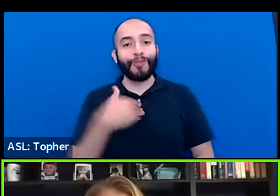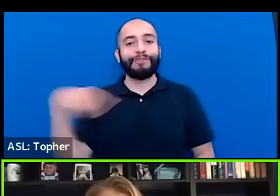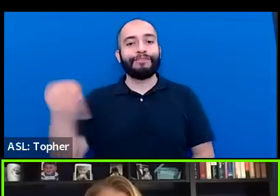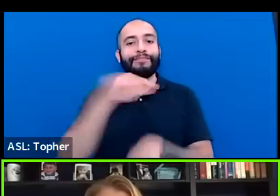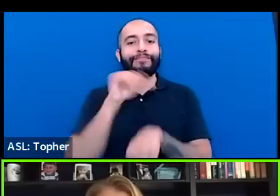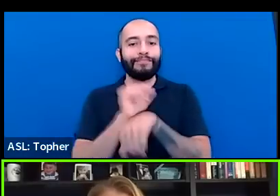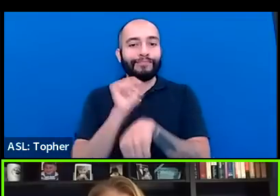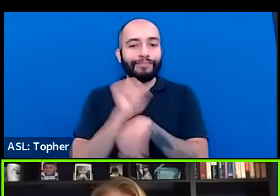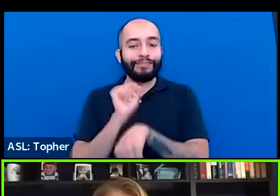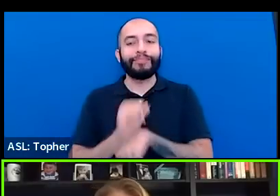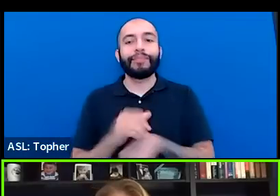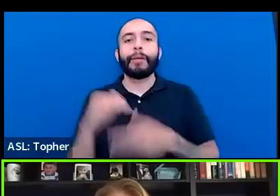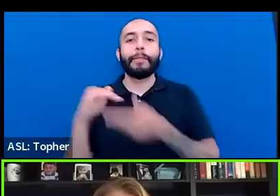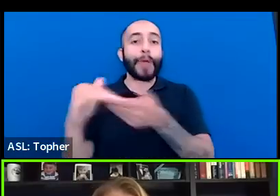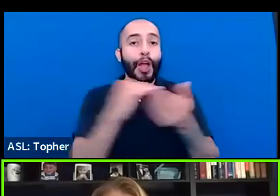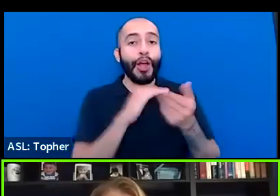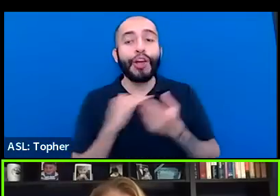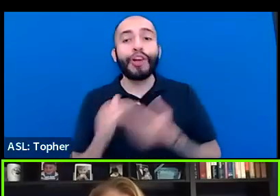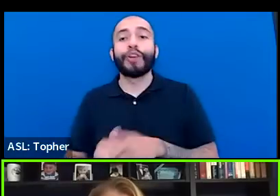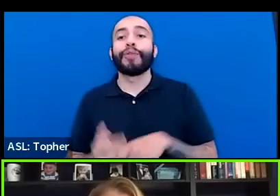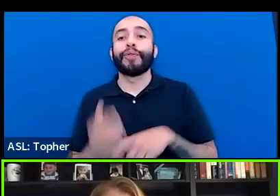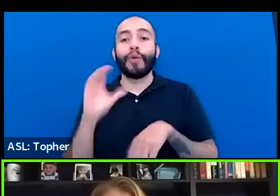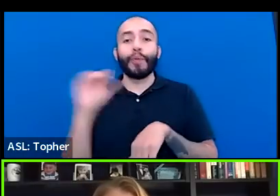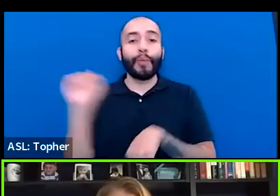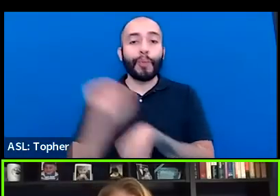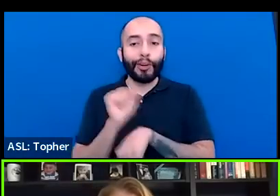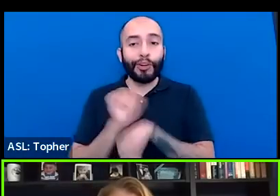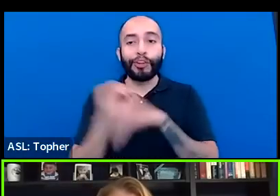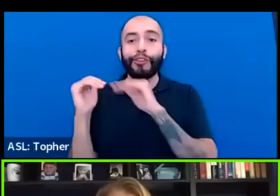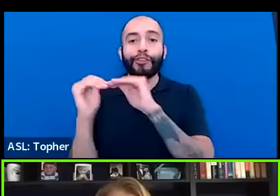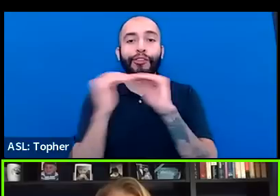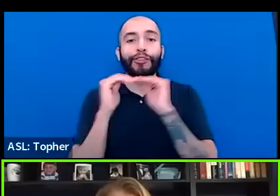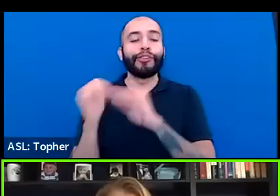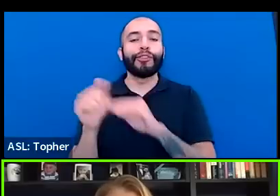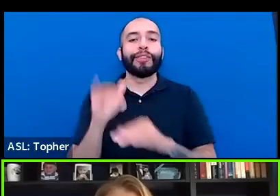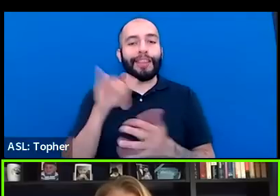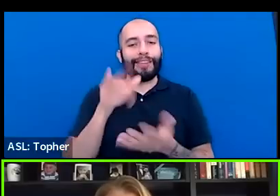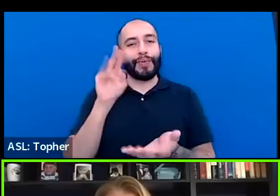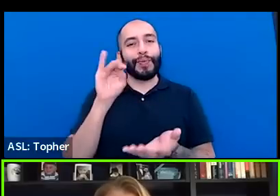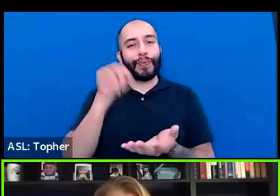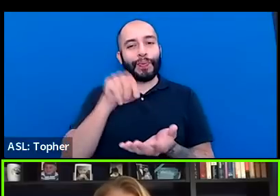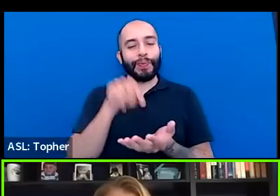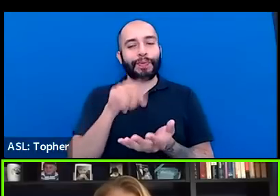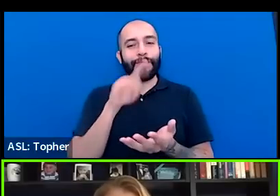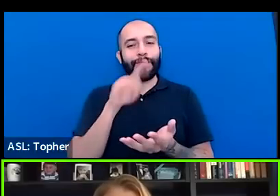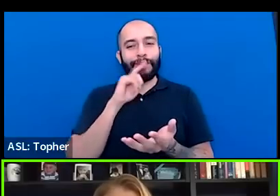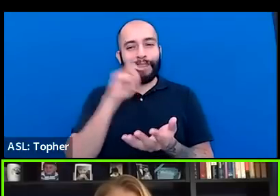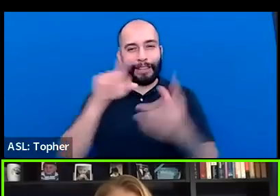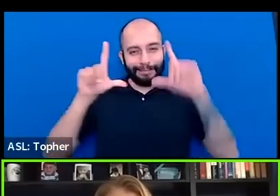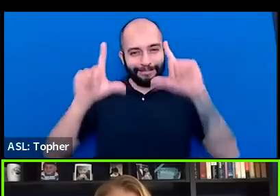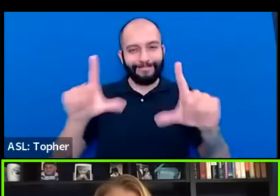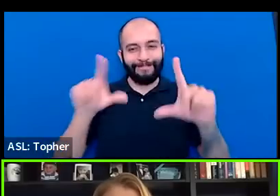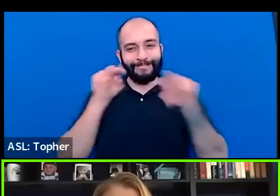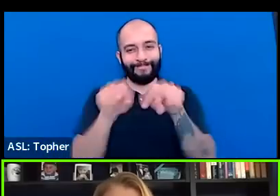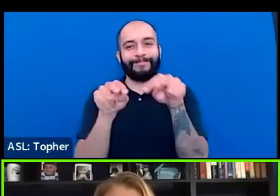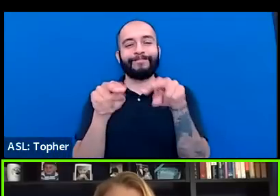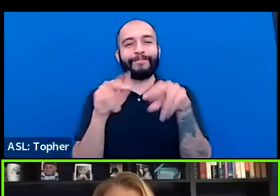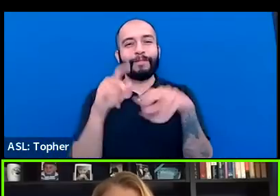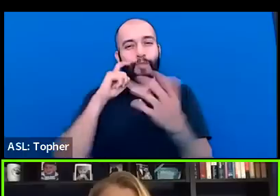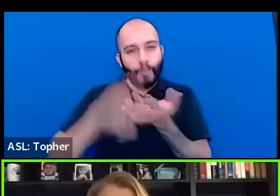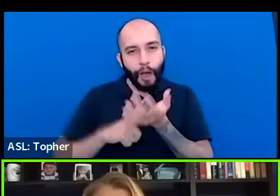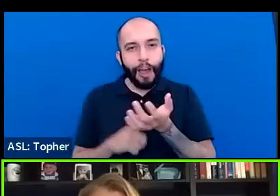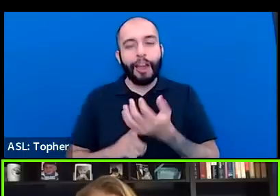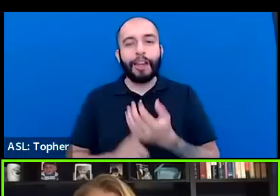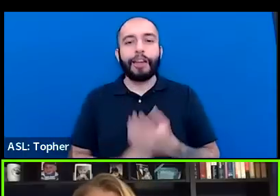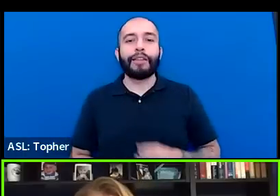take that view and we recognize that it's really important to lift up workers who want to form the unions wherever they